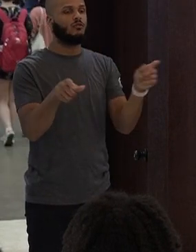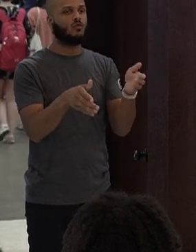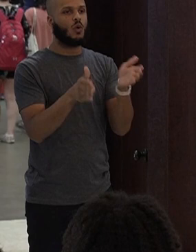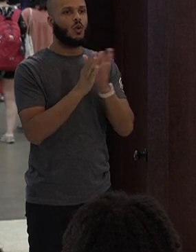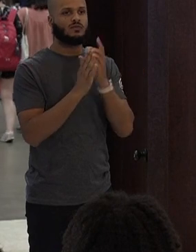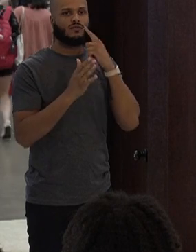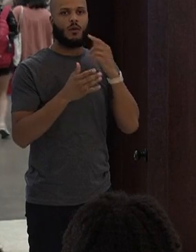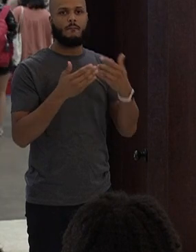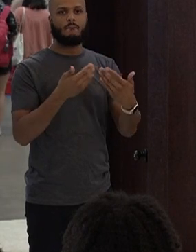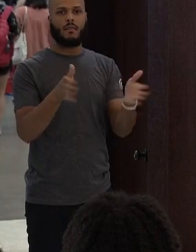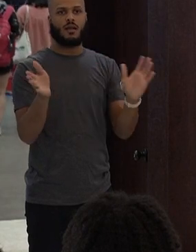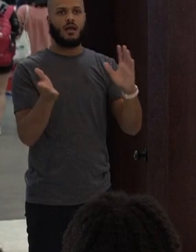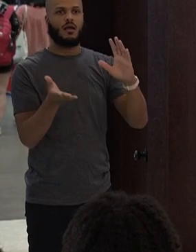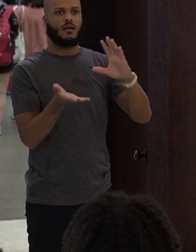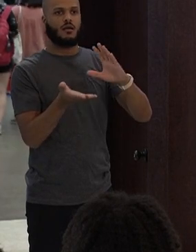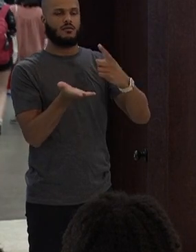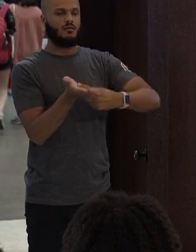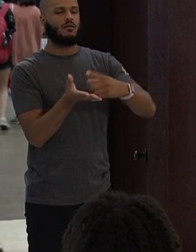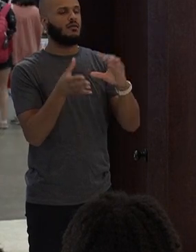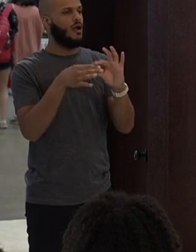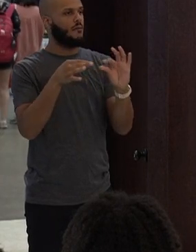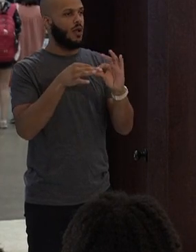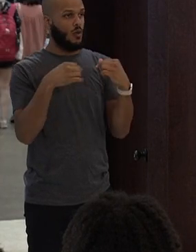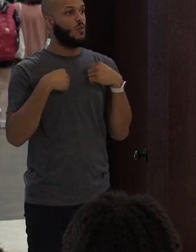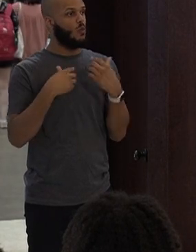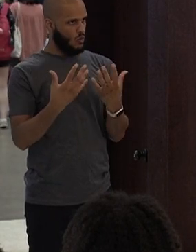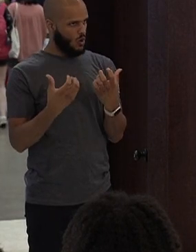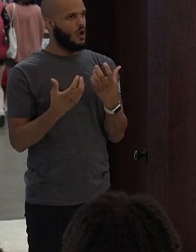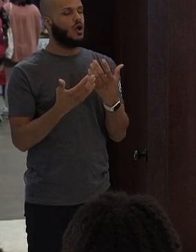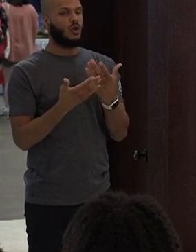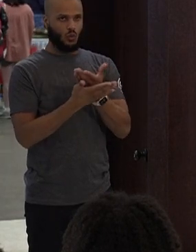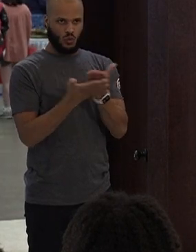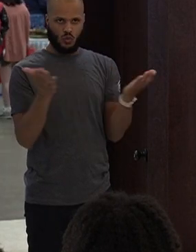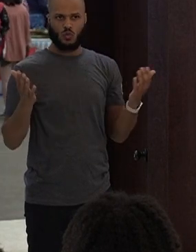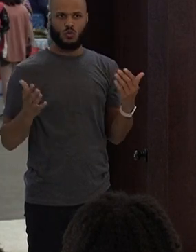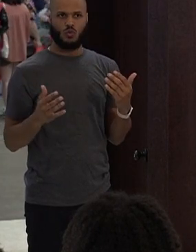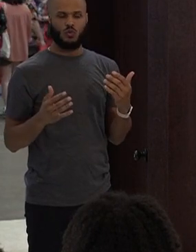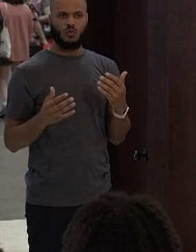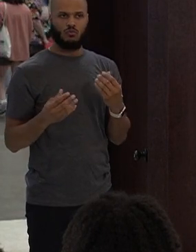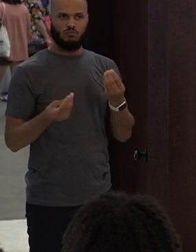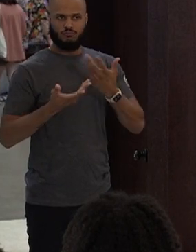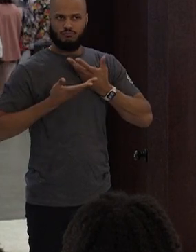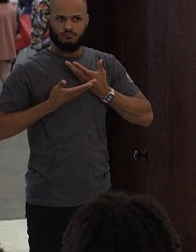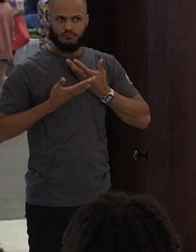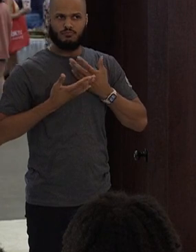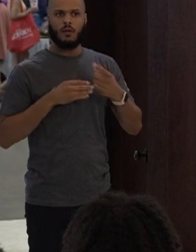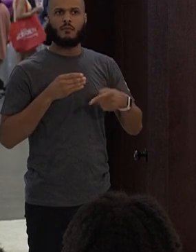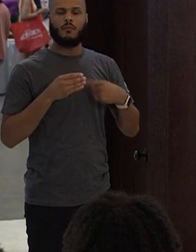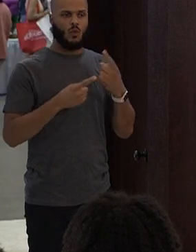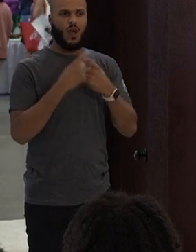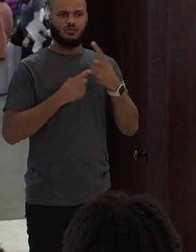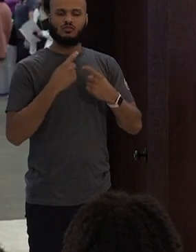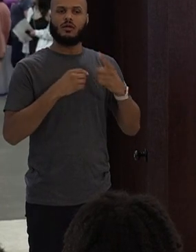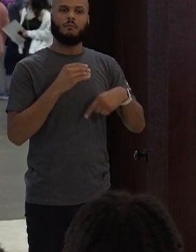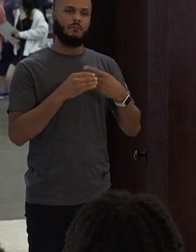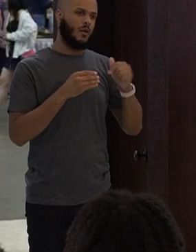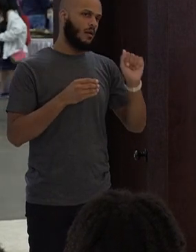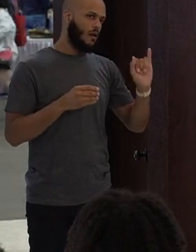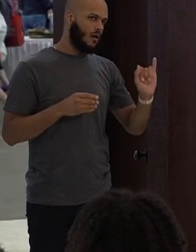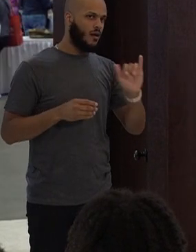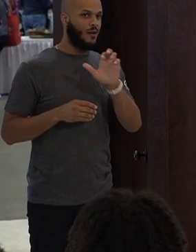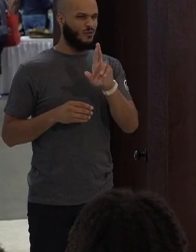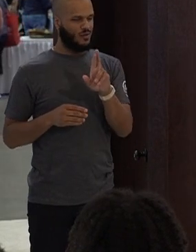and we're going to be asking the public, all of you, questions about AI and copyright, and we welcome you to